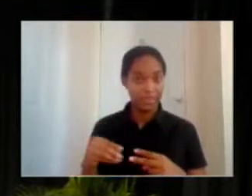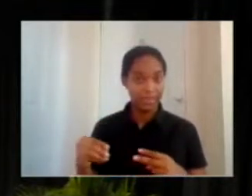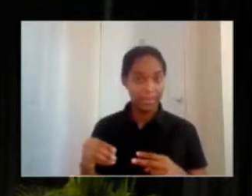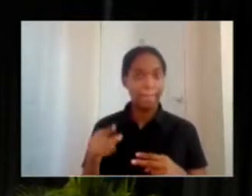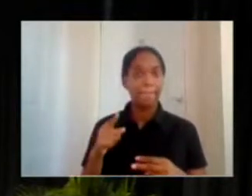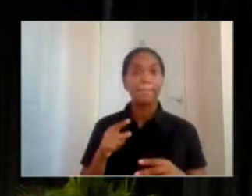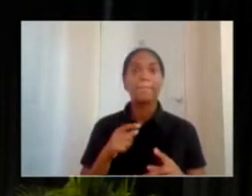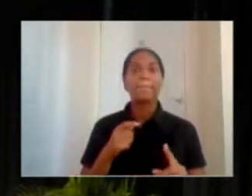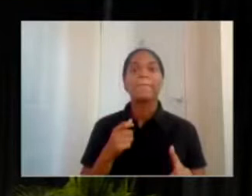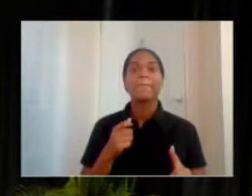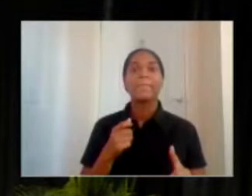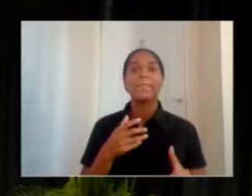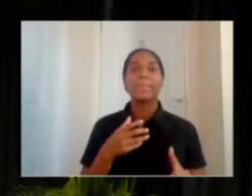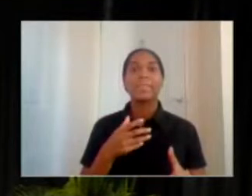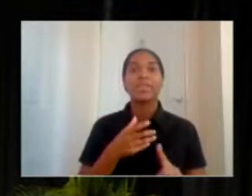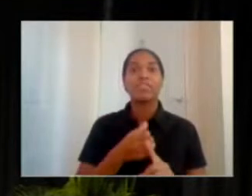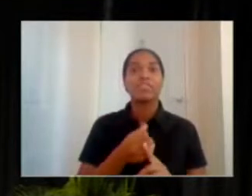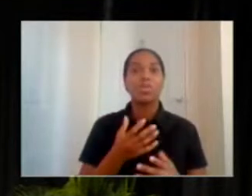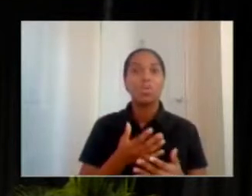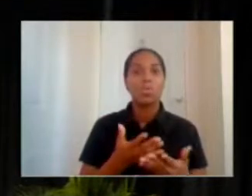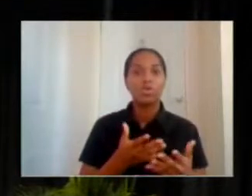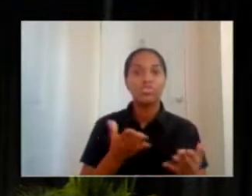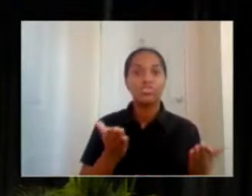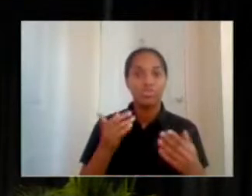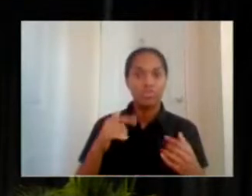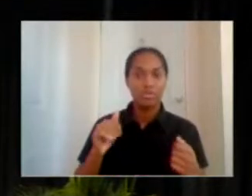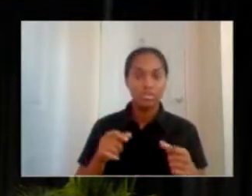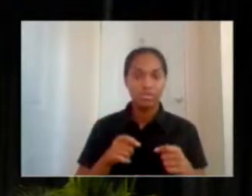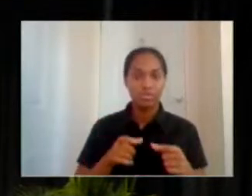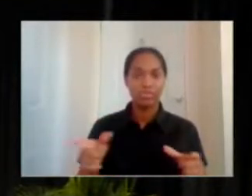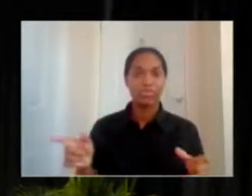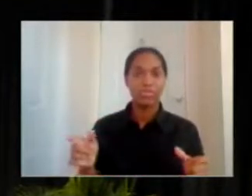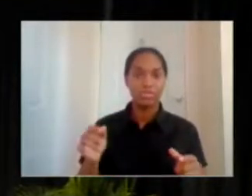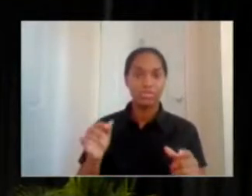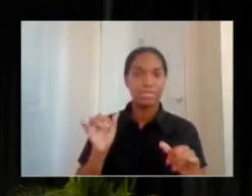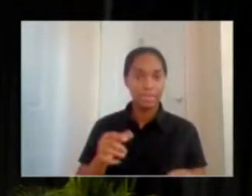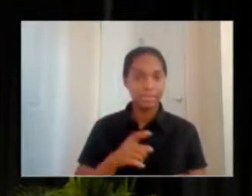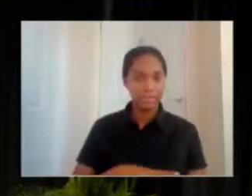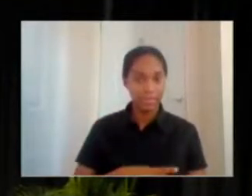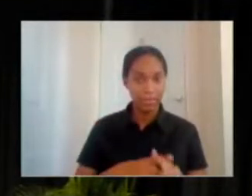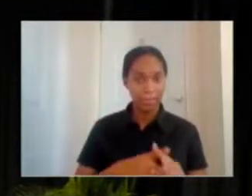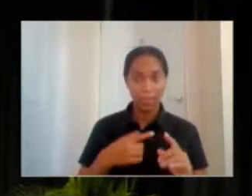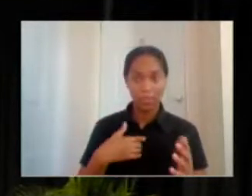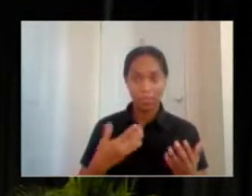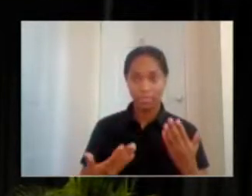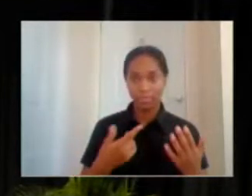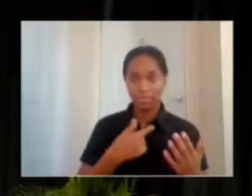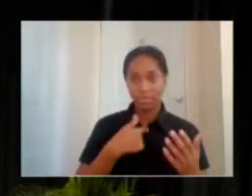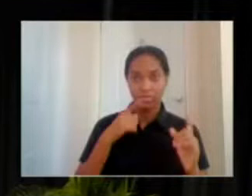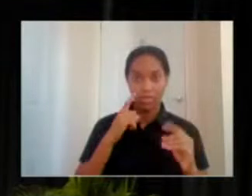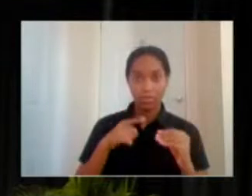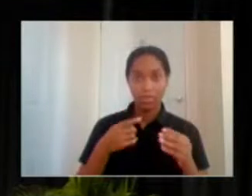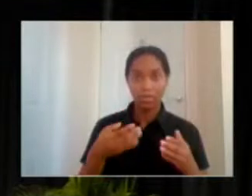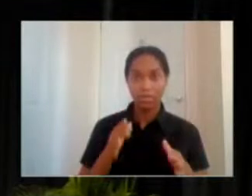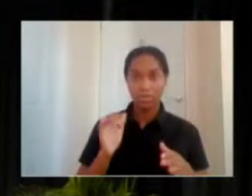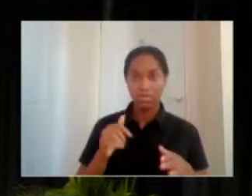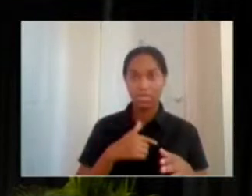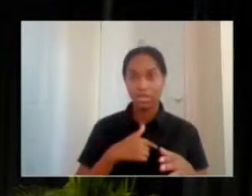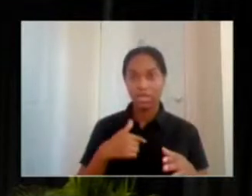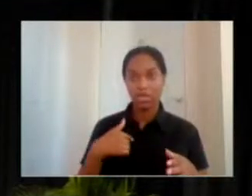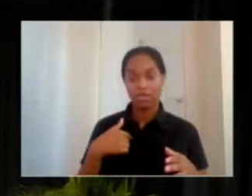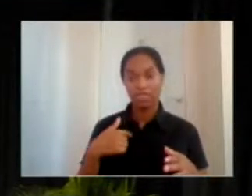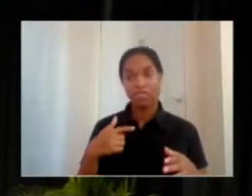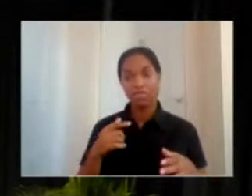affect what services you can roll out immediately, but we may be talking about a box that has a lifespan of 4 to 5